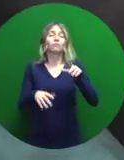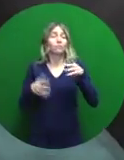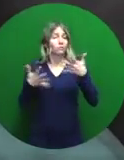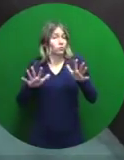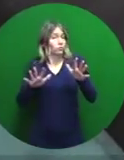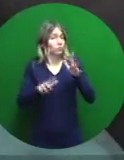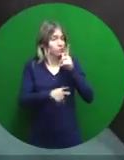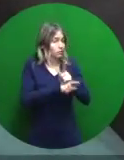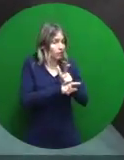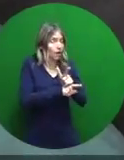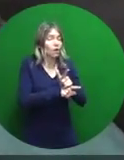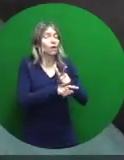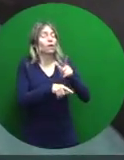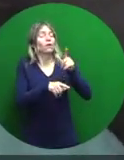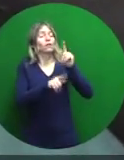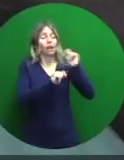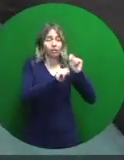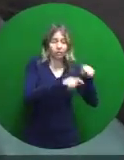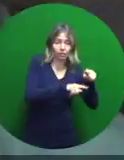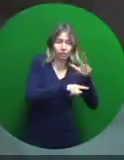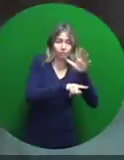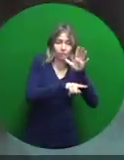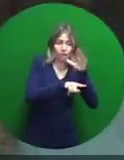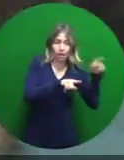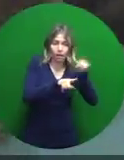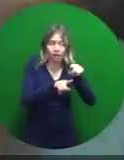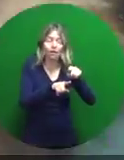kids that were left alone because